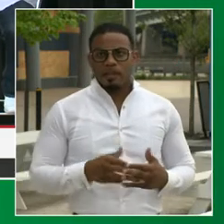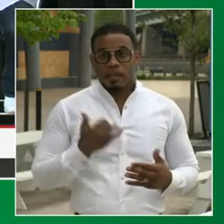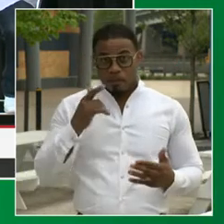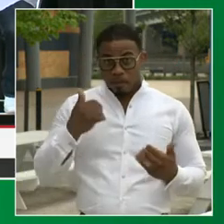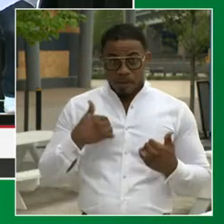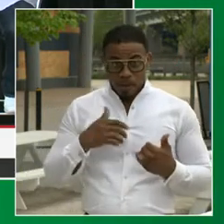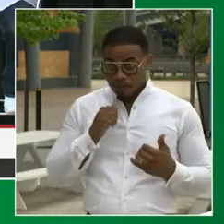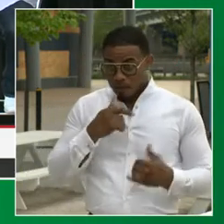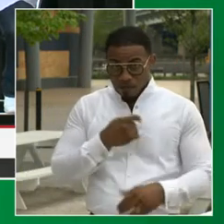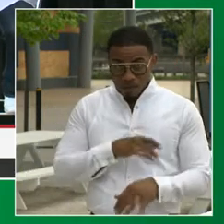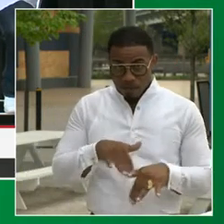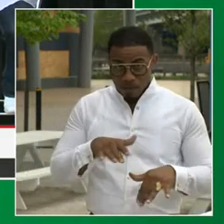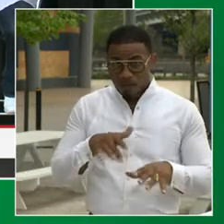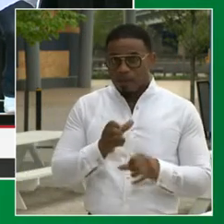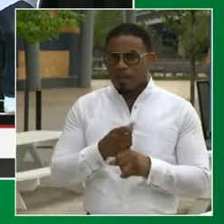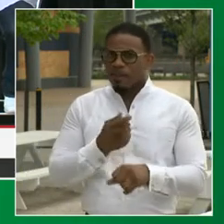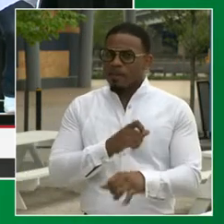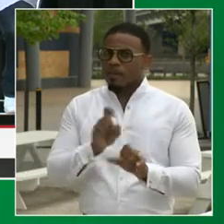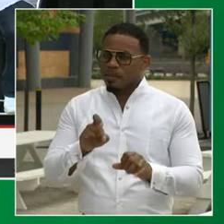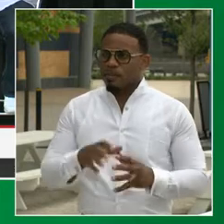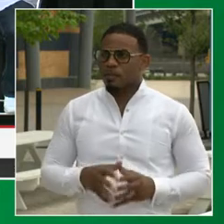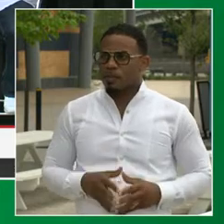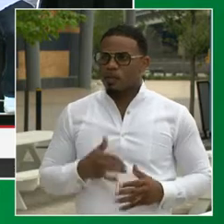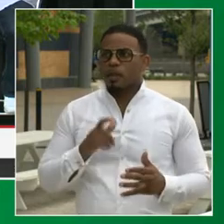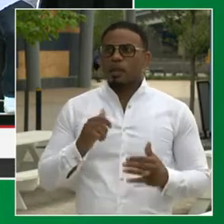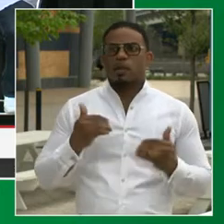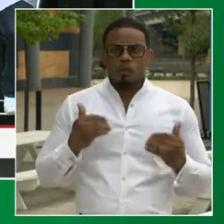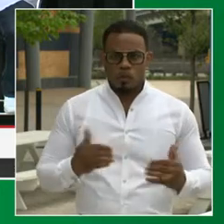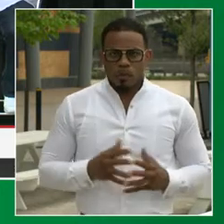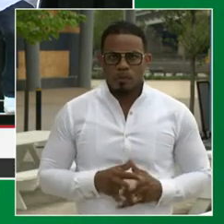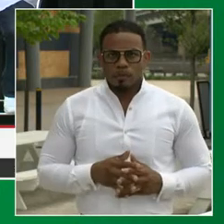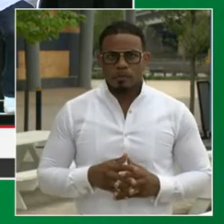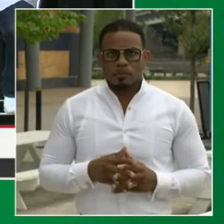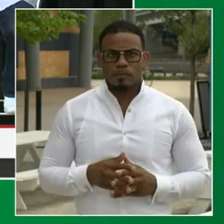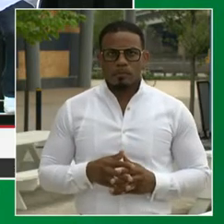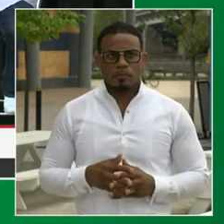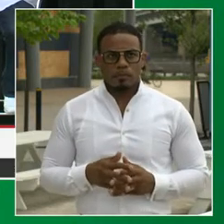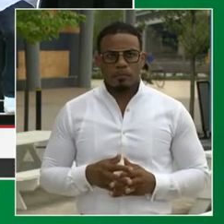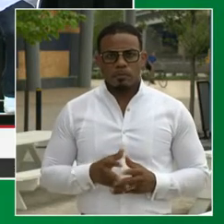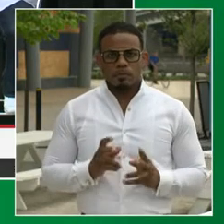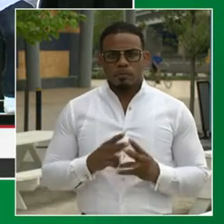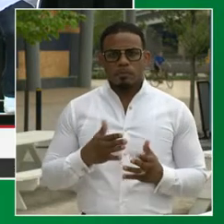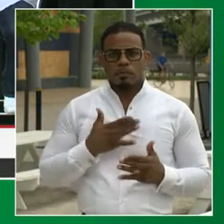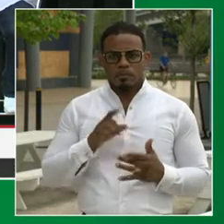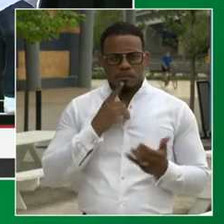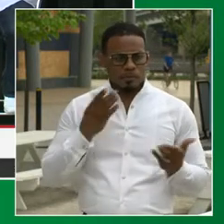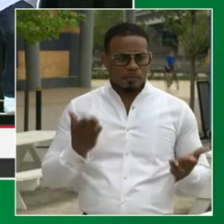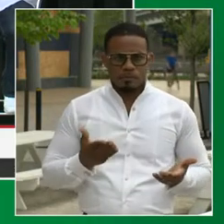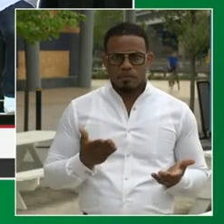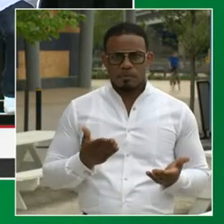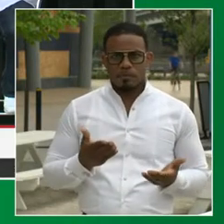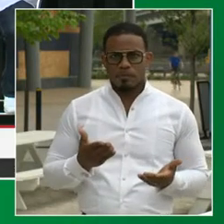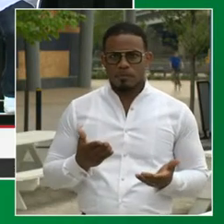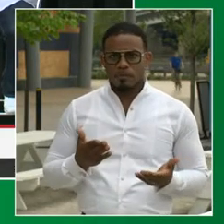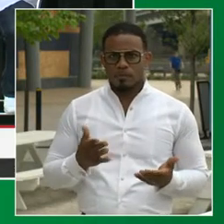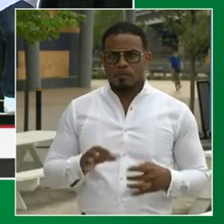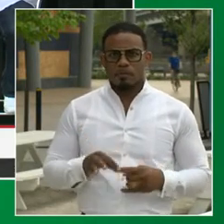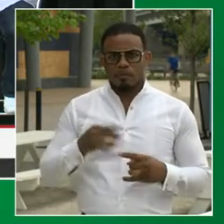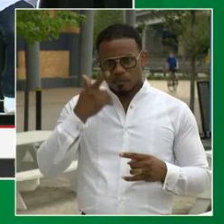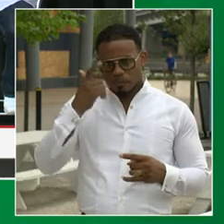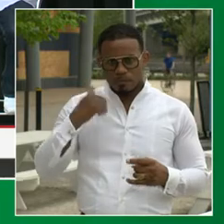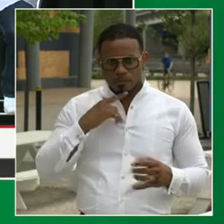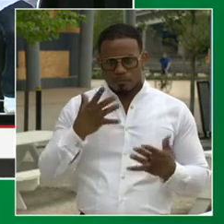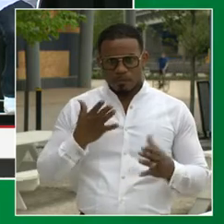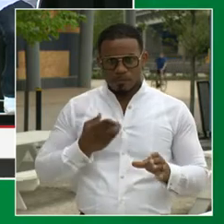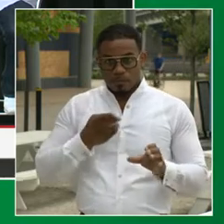if you haven't got vaccinated, you need to get vaccinated. We need to move forward. I'm very happy to be here, and especially because I